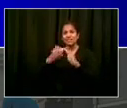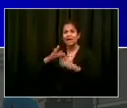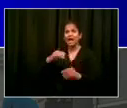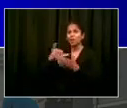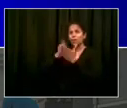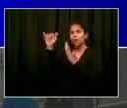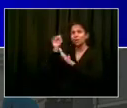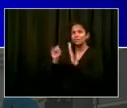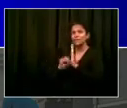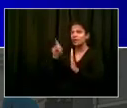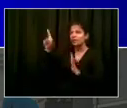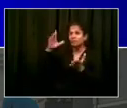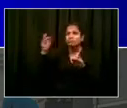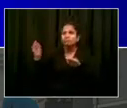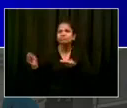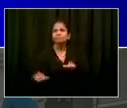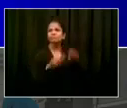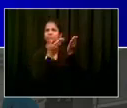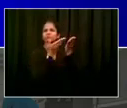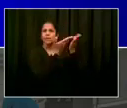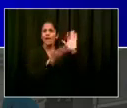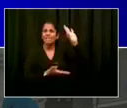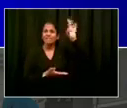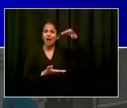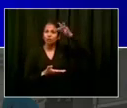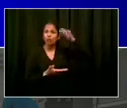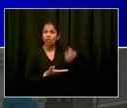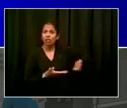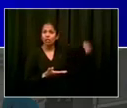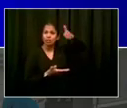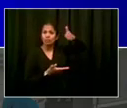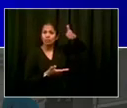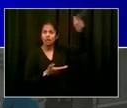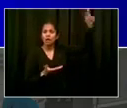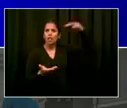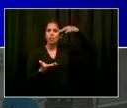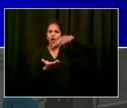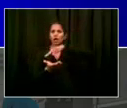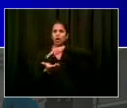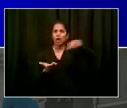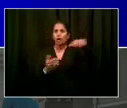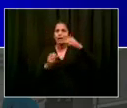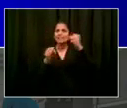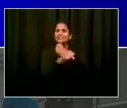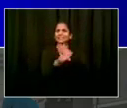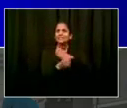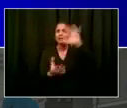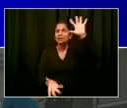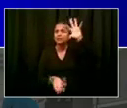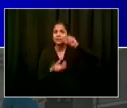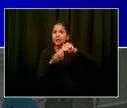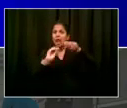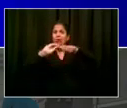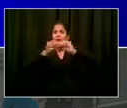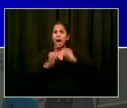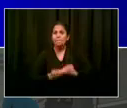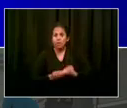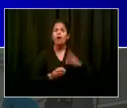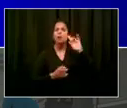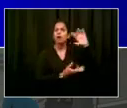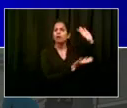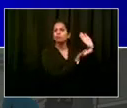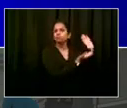on how much representation we have, and billions, hundreds of billions of dollars of funding get